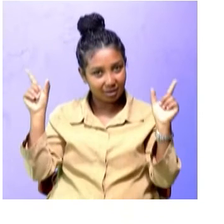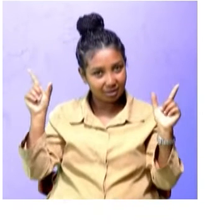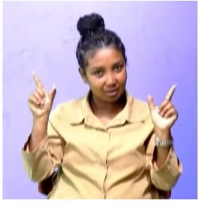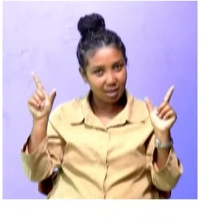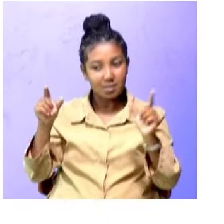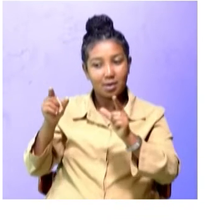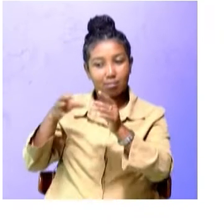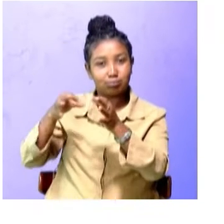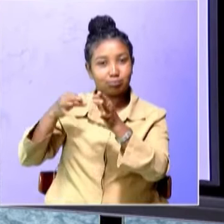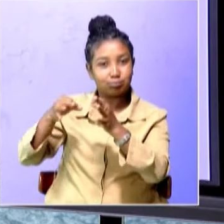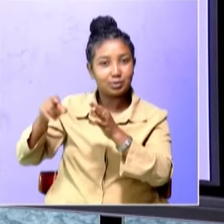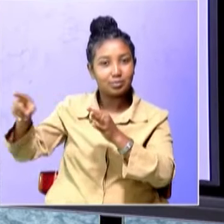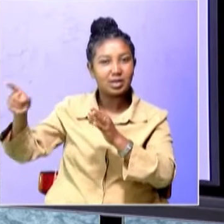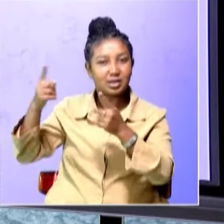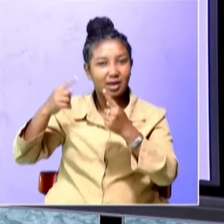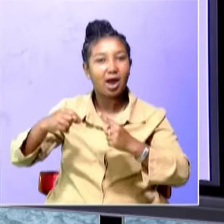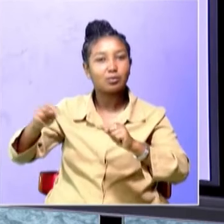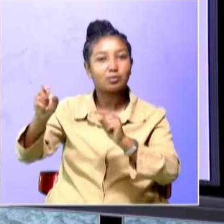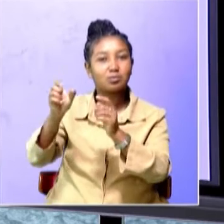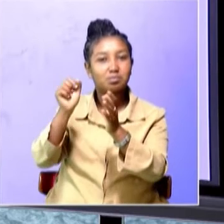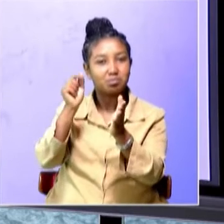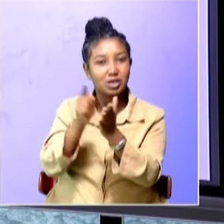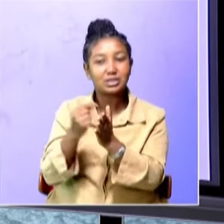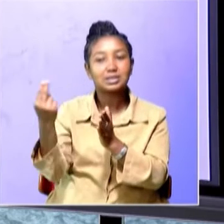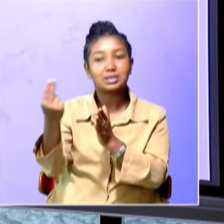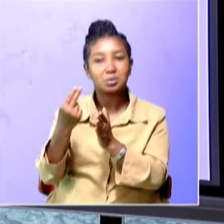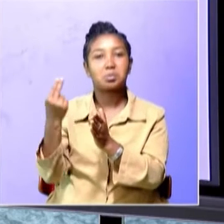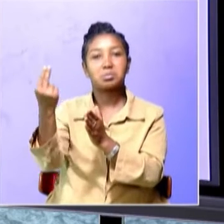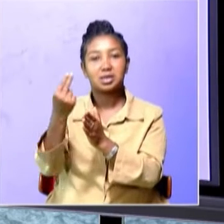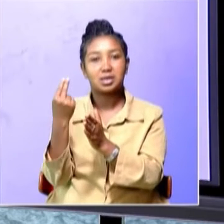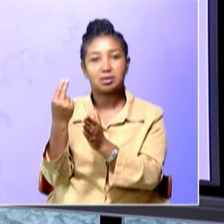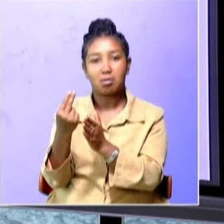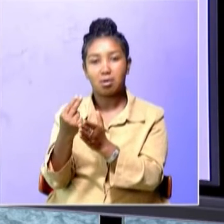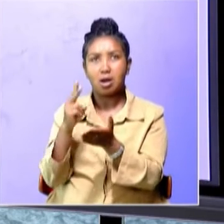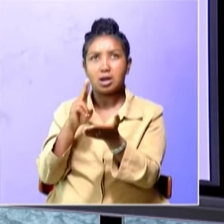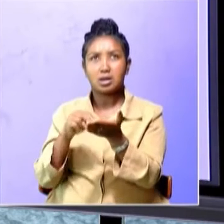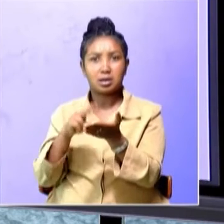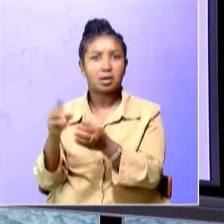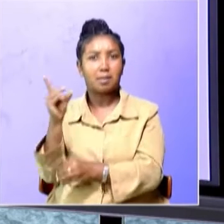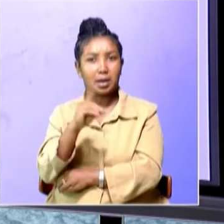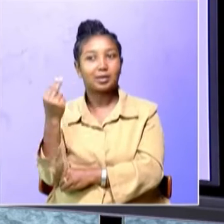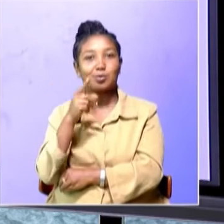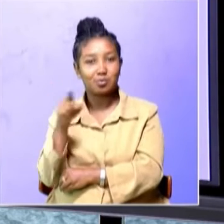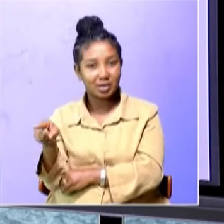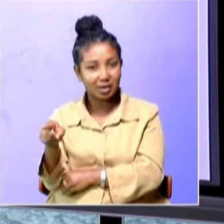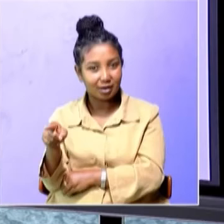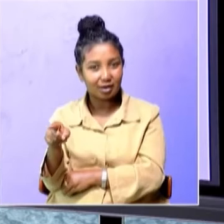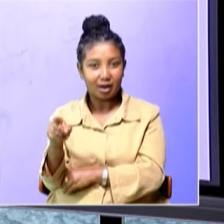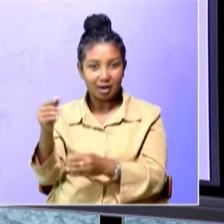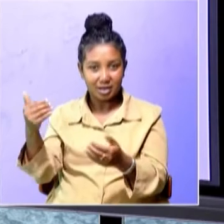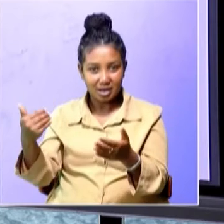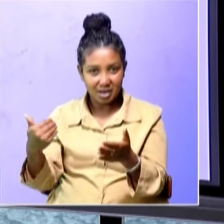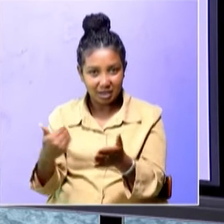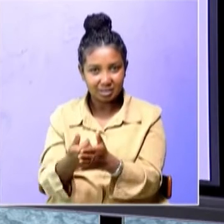in the explanation, he tries to mention some benefits that a person can get from reading. That is what?